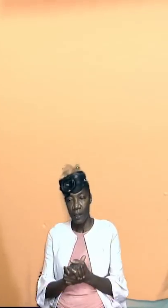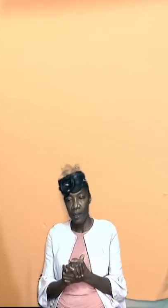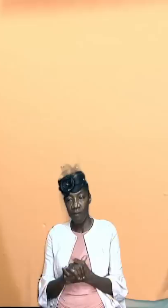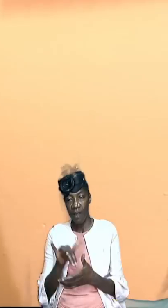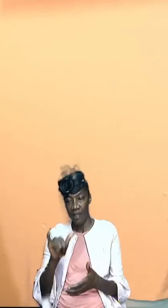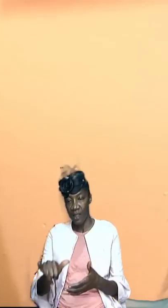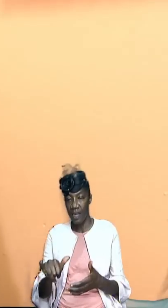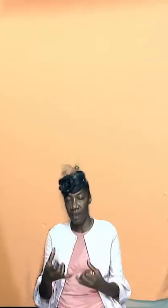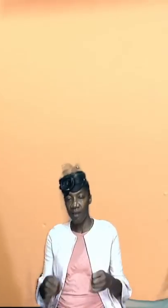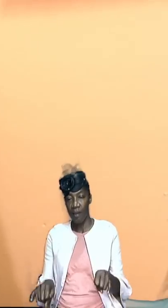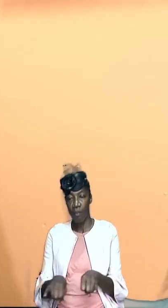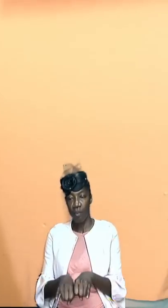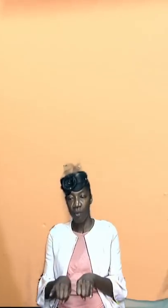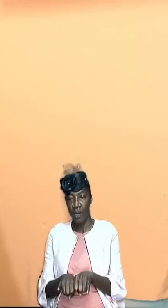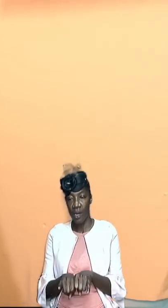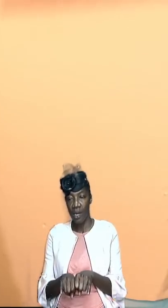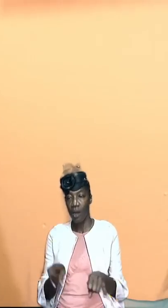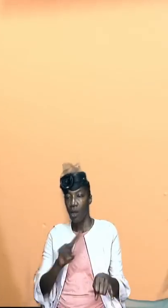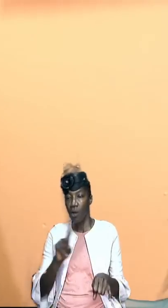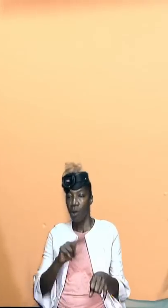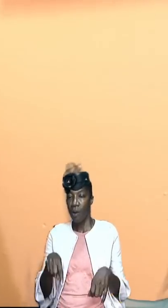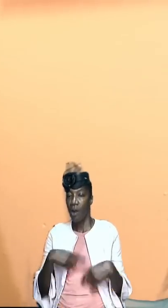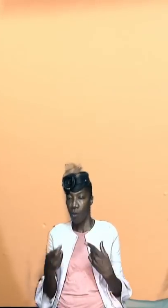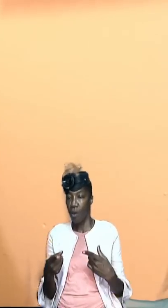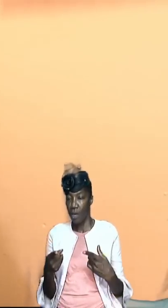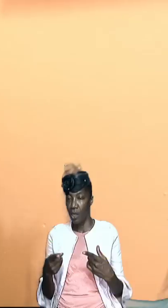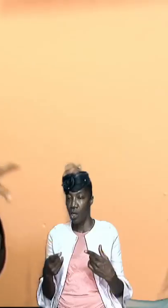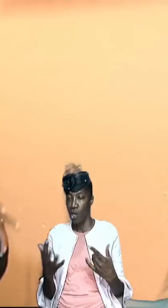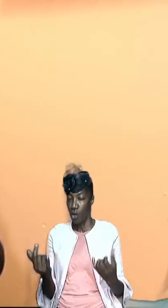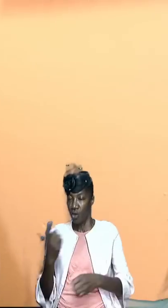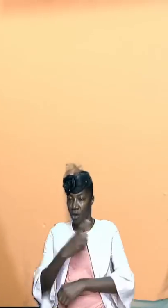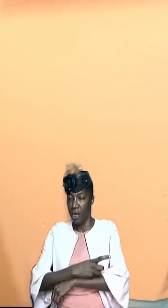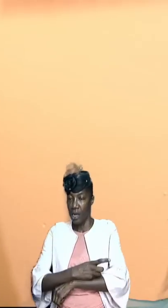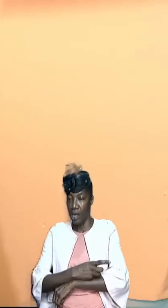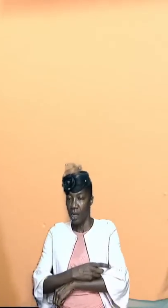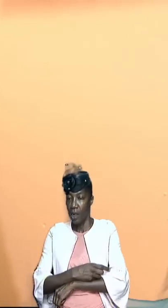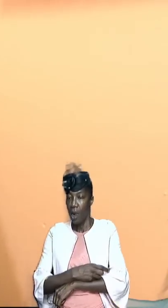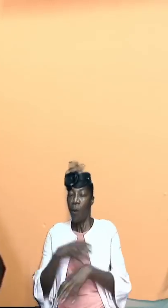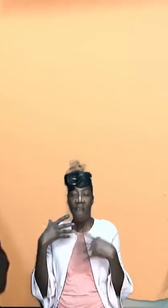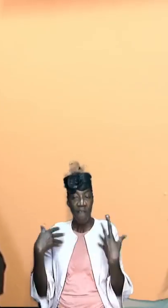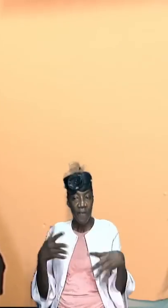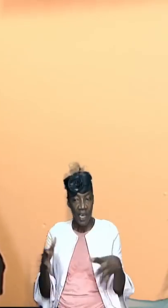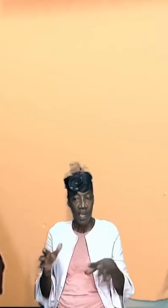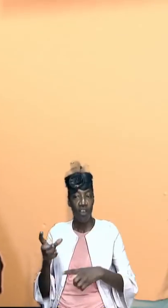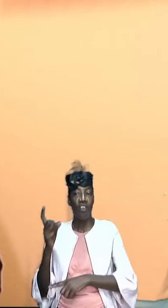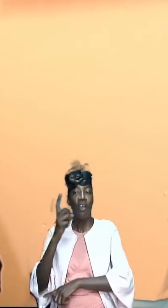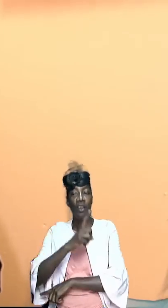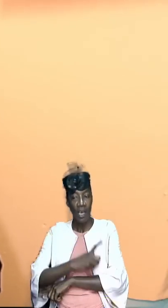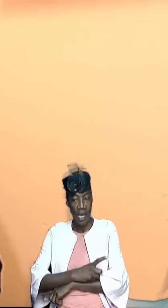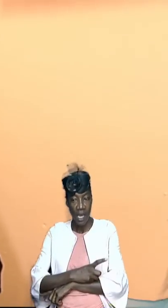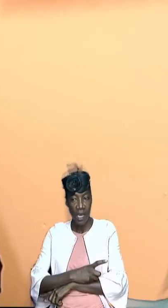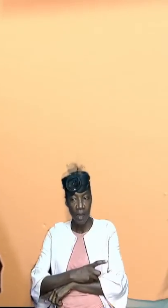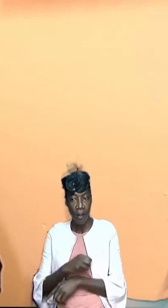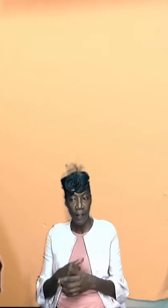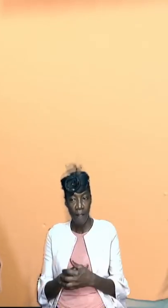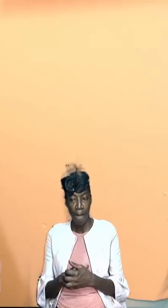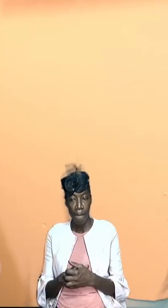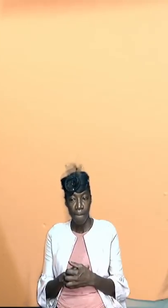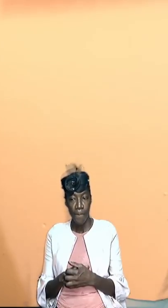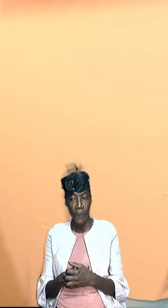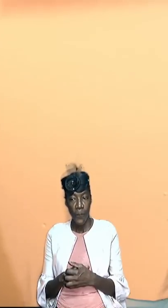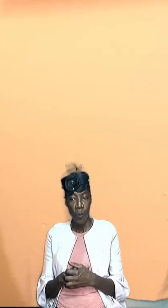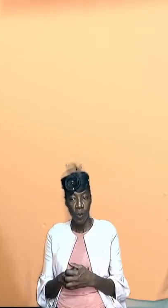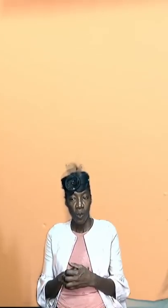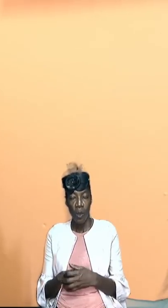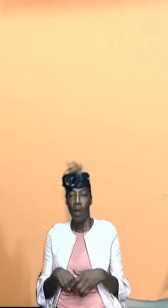that it is important, because where we are going to end up today, and we will close off the section today, but where we are going to end up, we are going